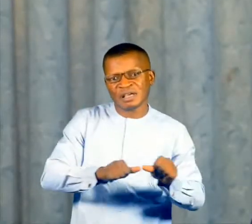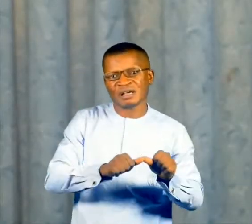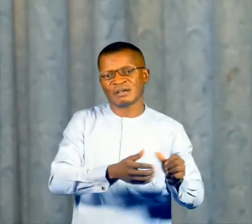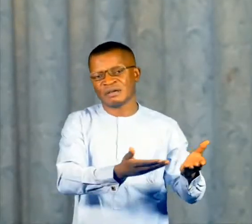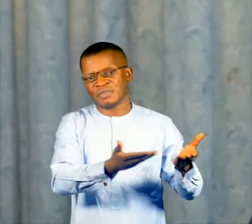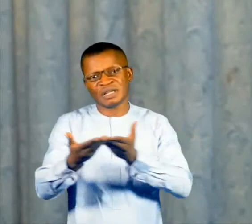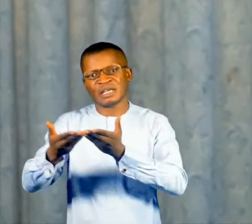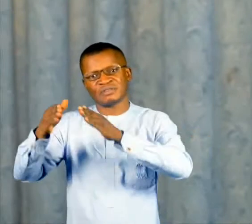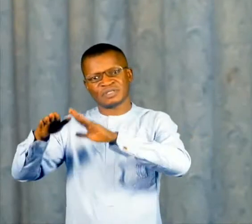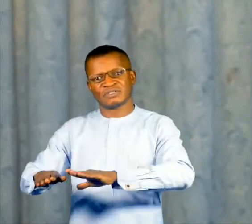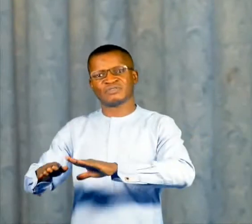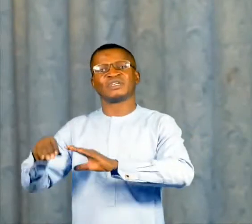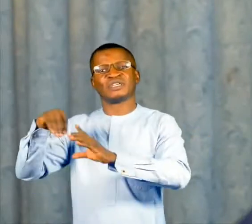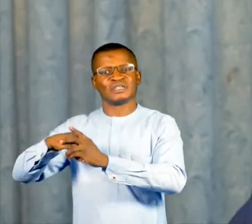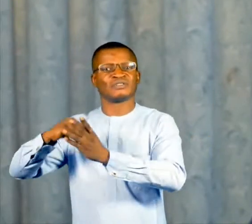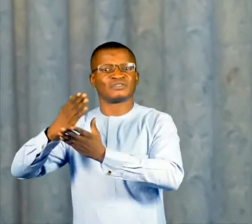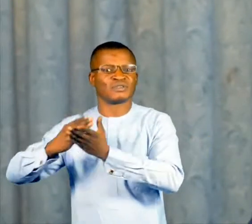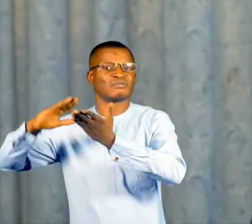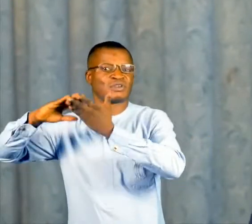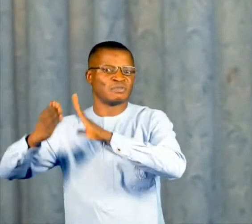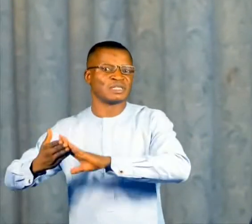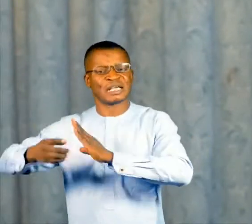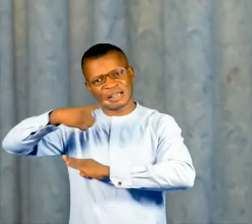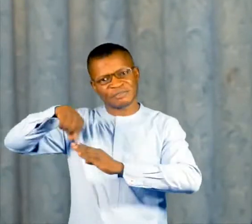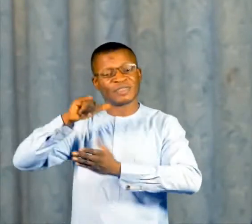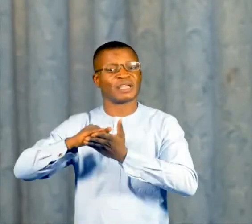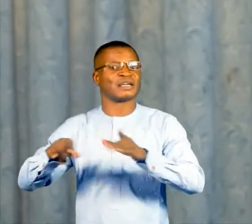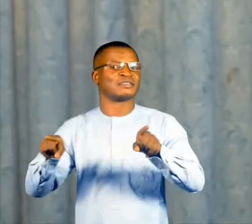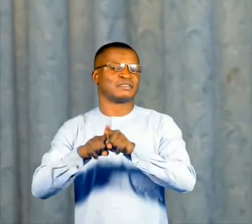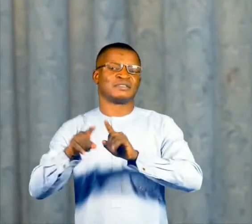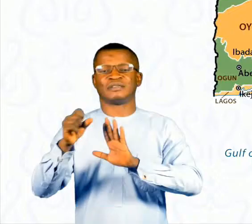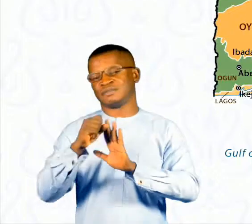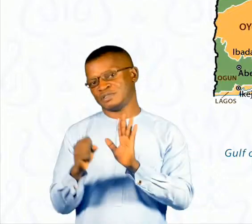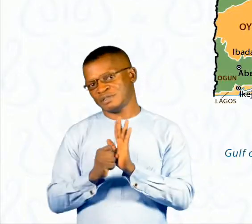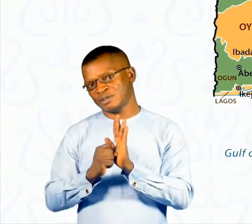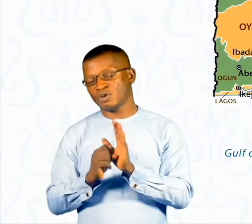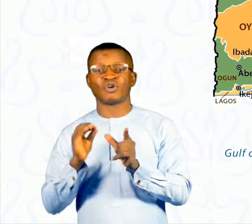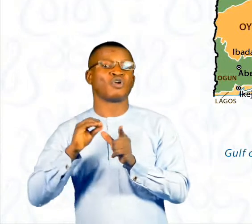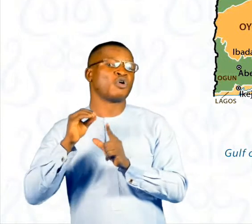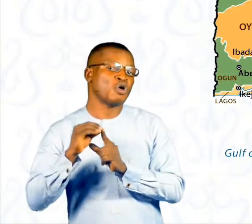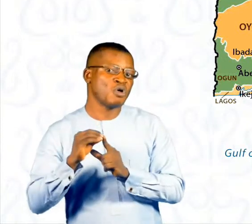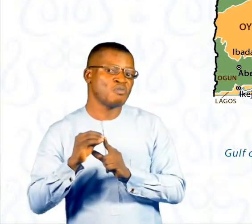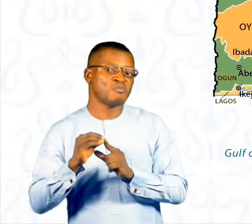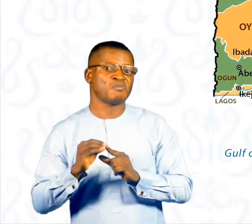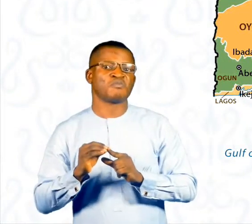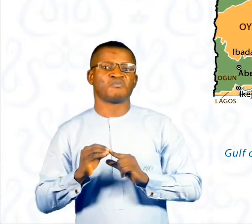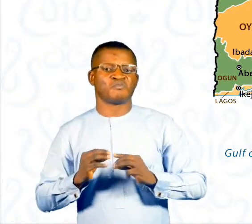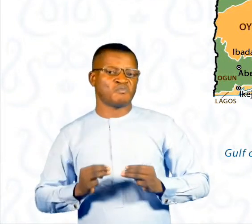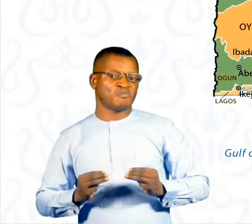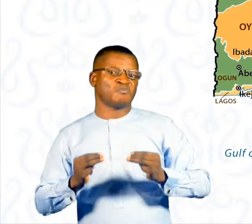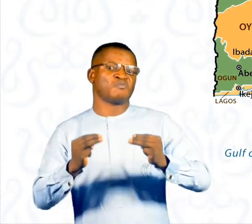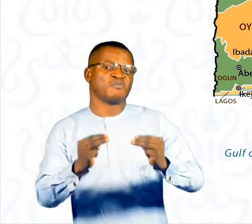the cities or towns within the same state, or moving them